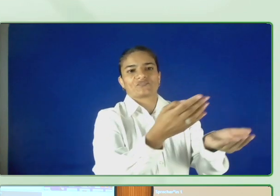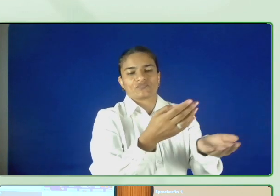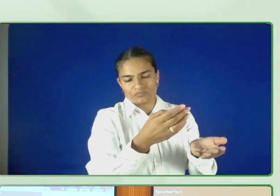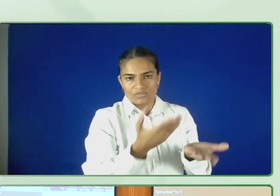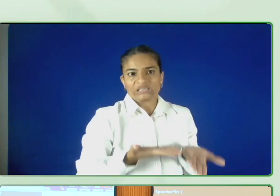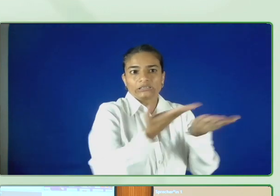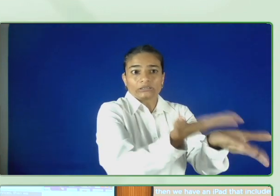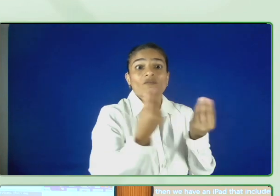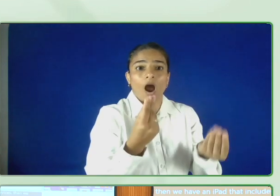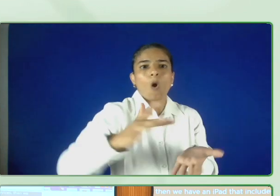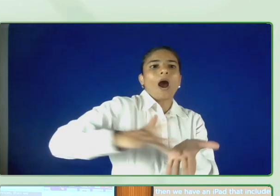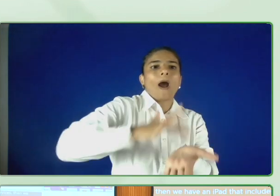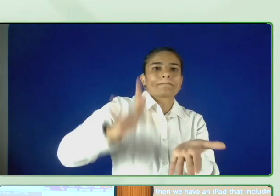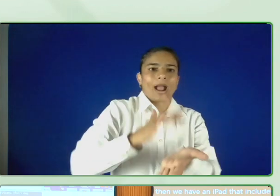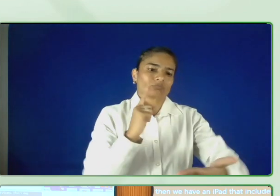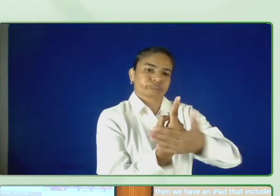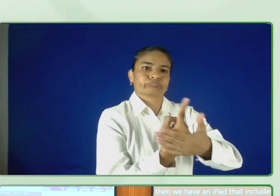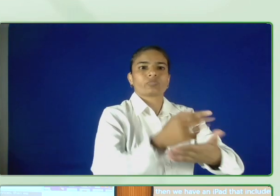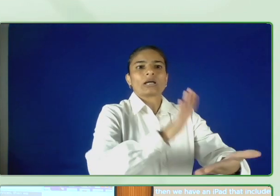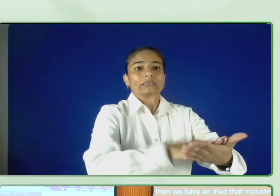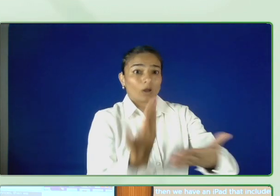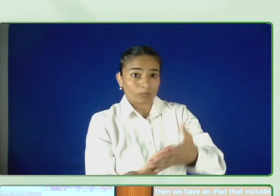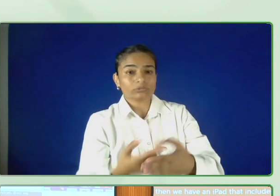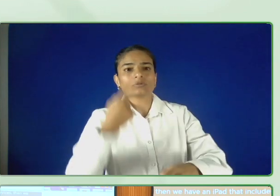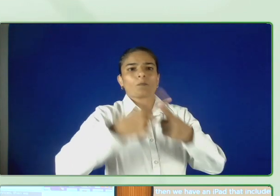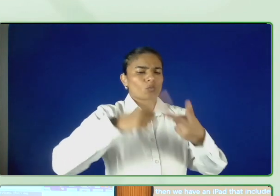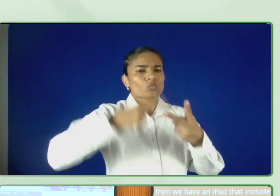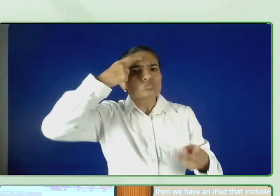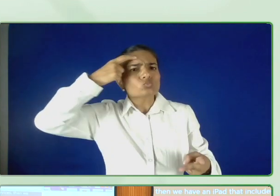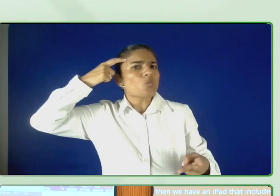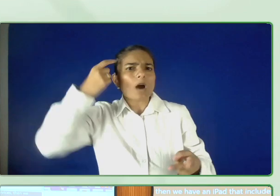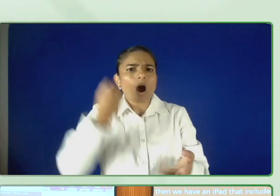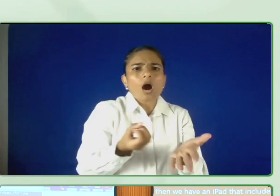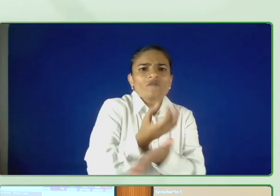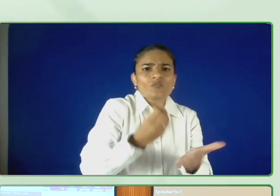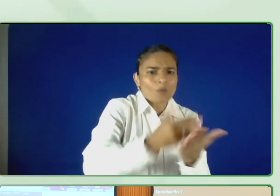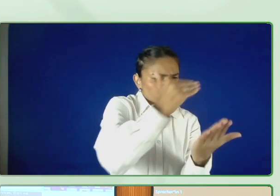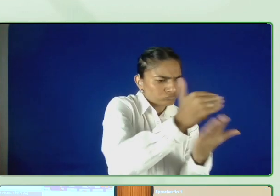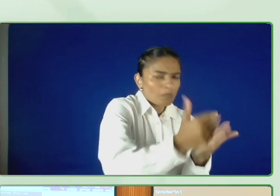includes trauma-informed tools to help reduce the effects of the trauma.